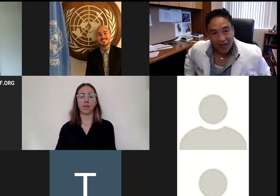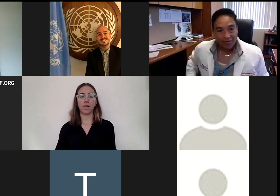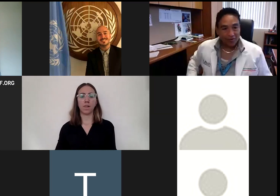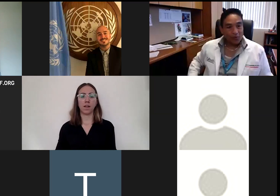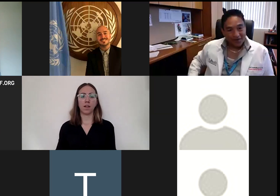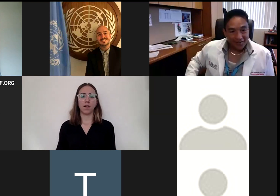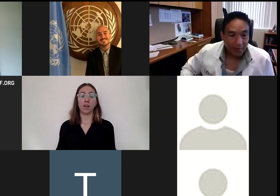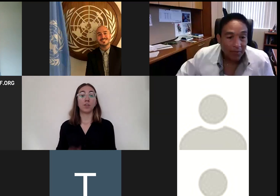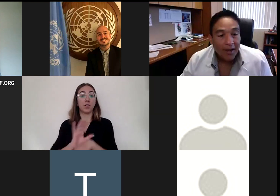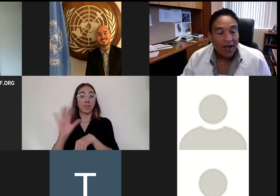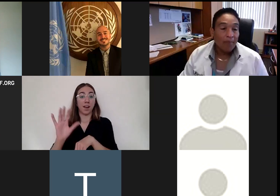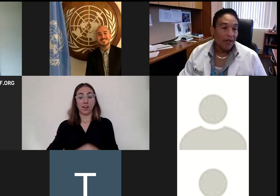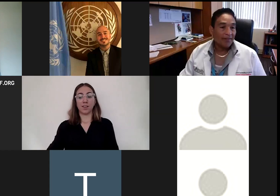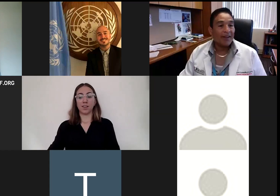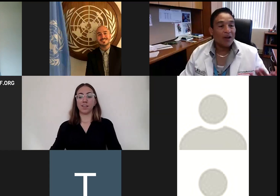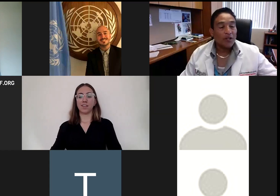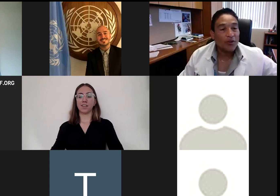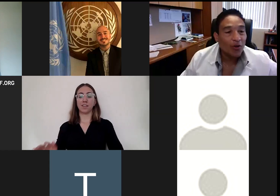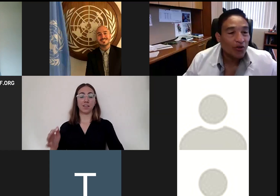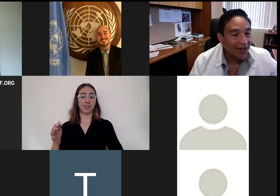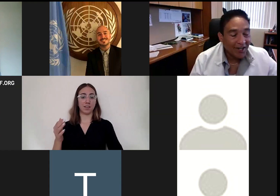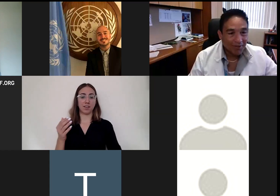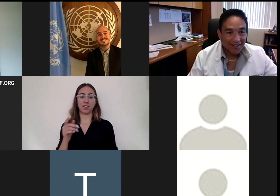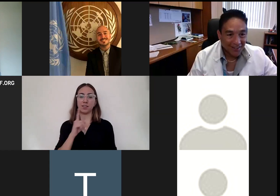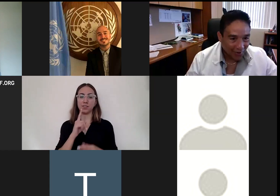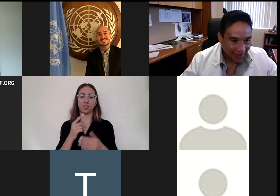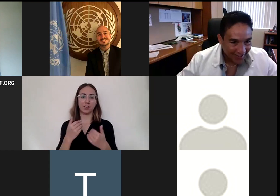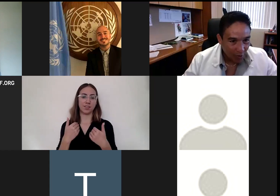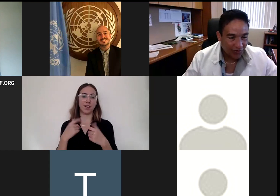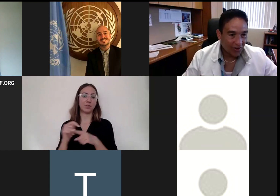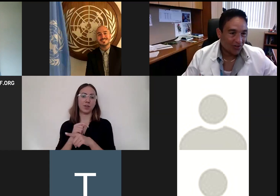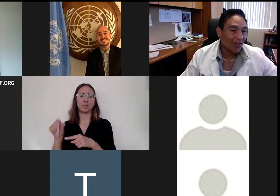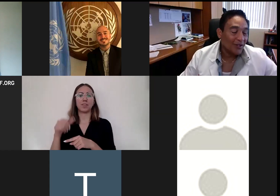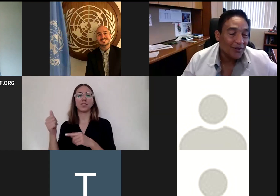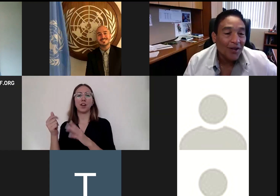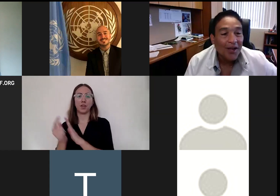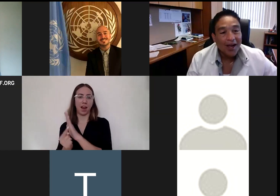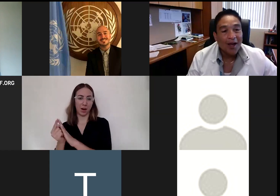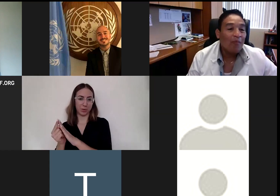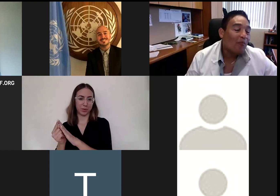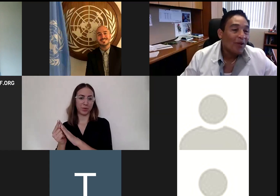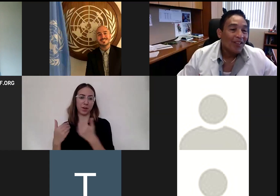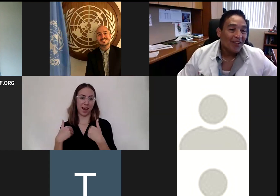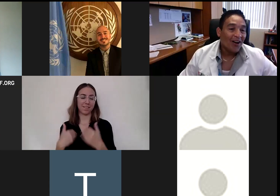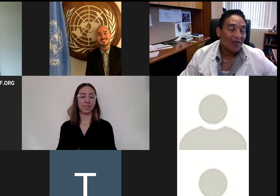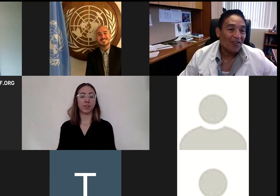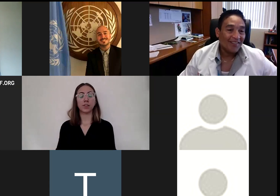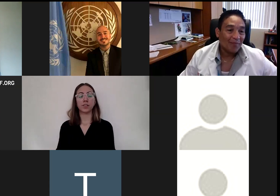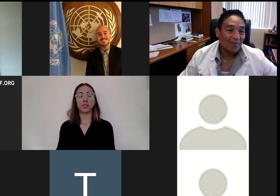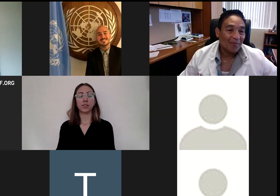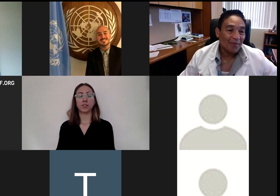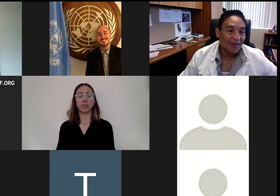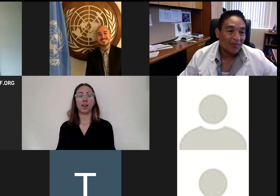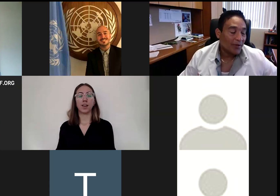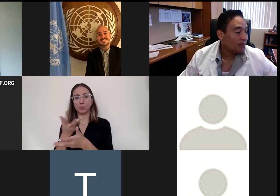almost at 5, so I do want to take some minutes. And again, we do this whole training, but it's an hour session that we do, how to fight